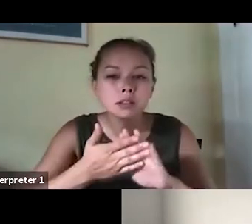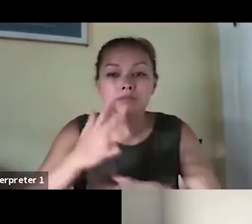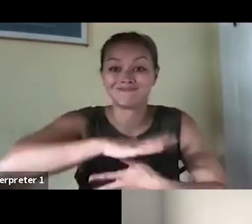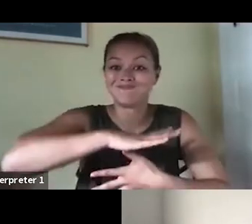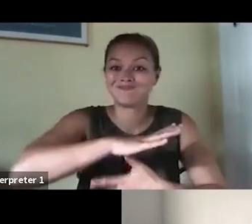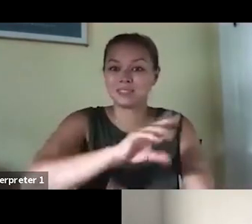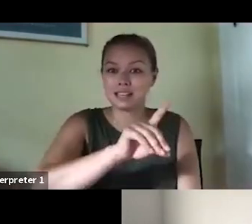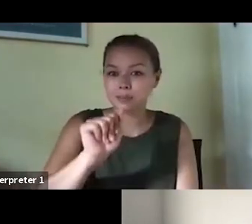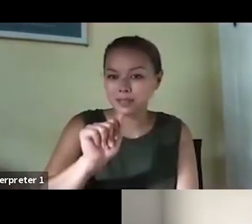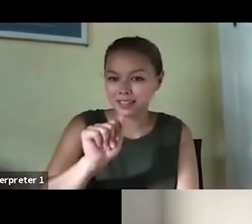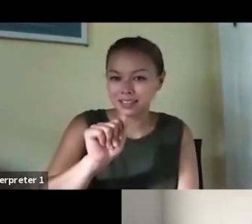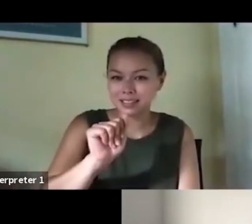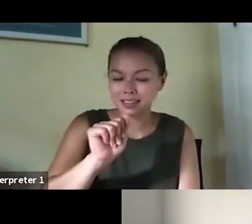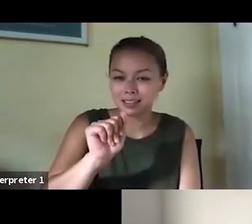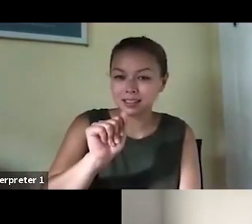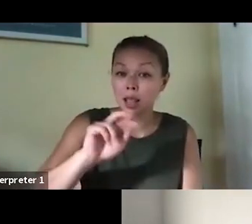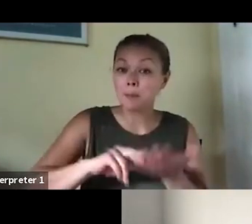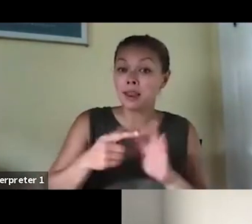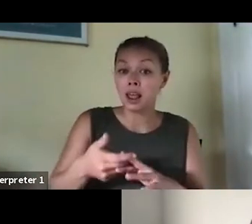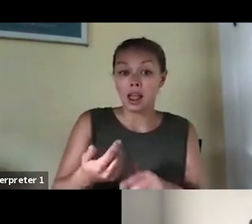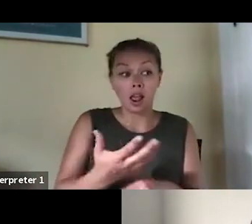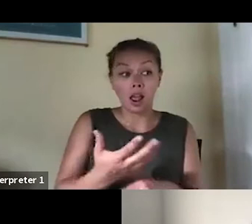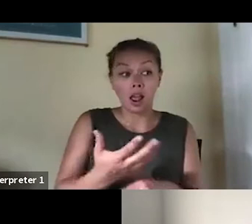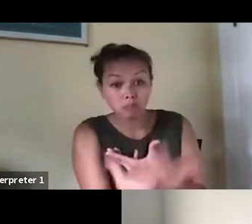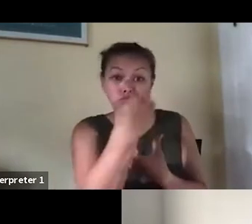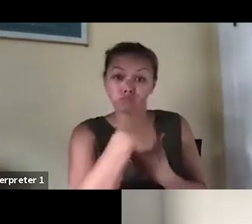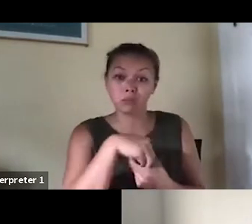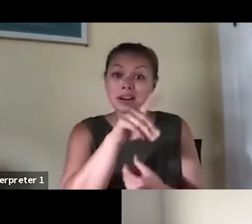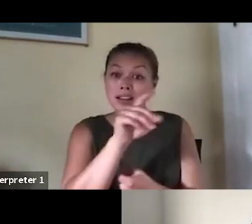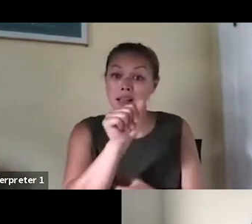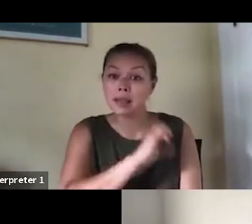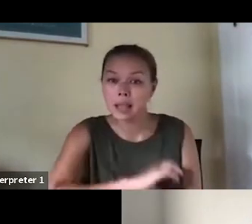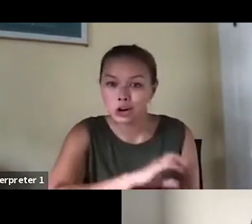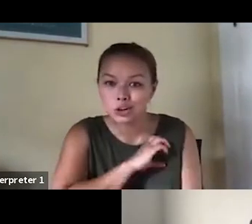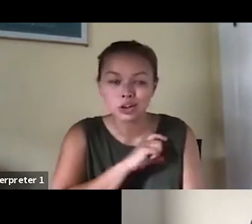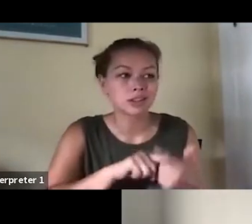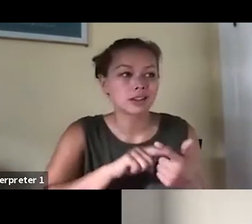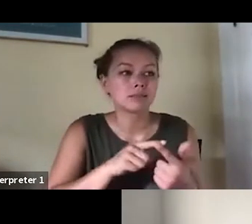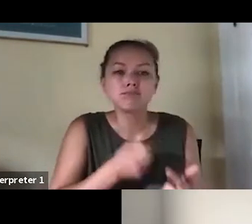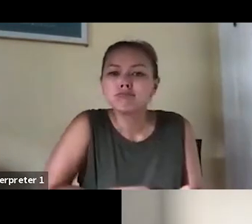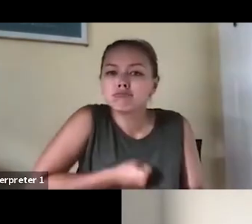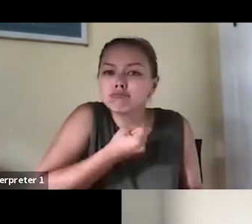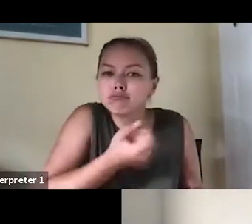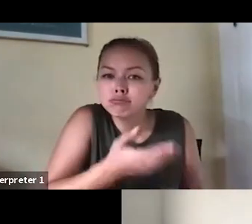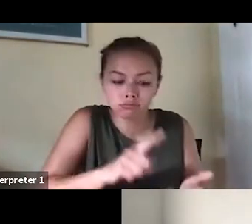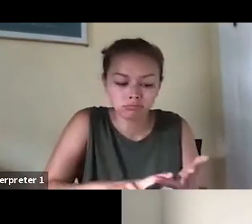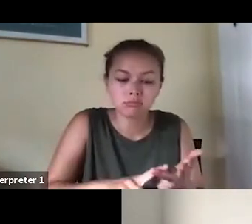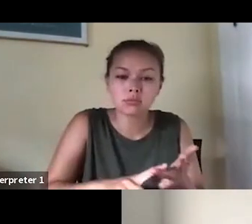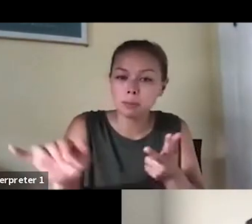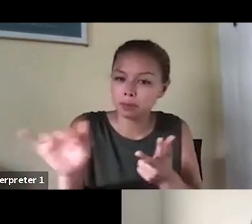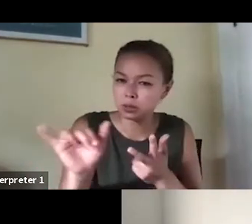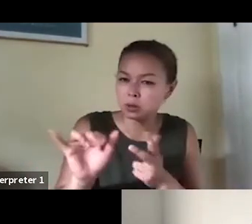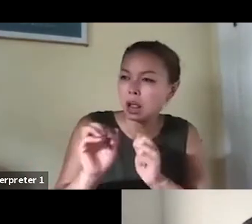and narratives, but also thinking through how accessibility might be part of the art itself, switching